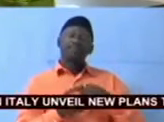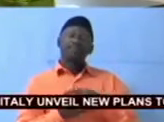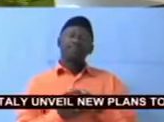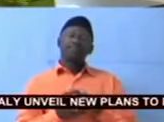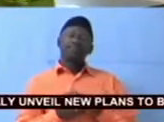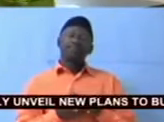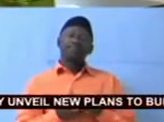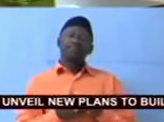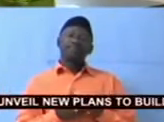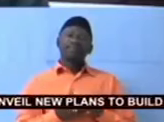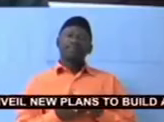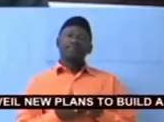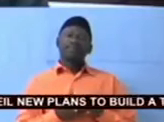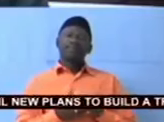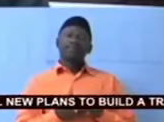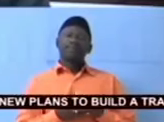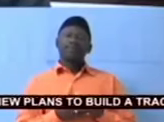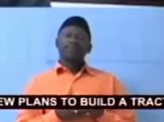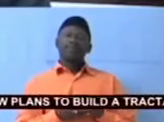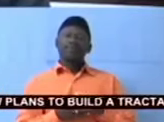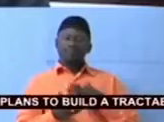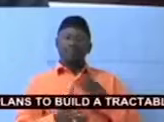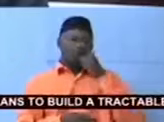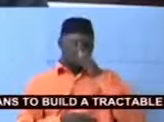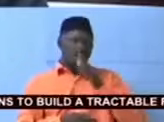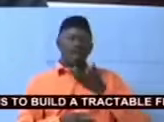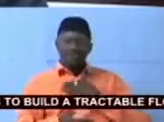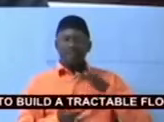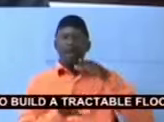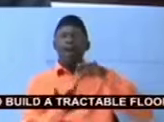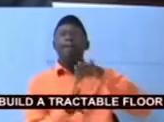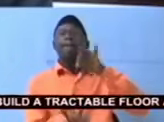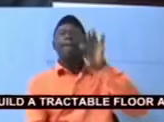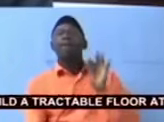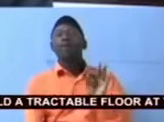I had an appointment to work for the Judiciary of the Gambia.